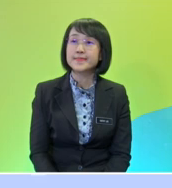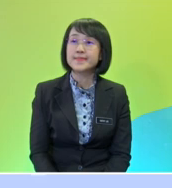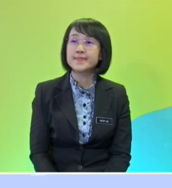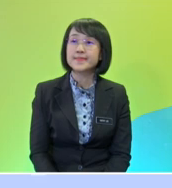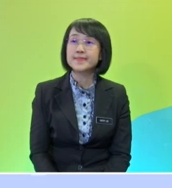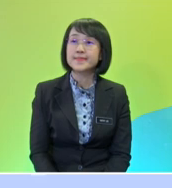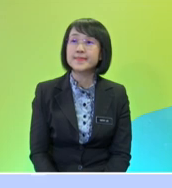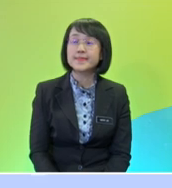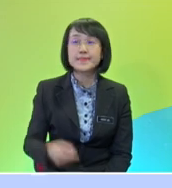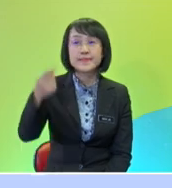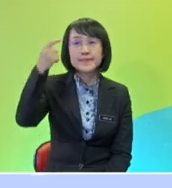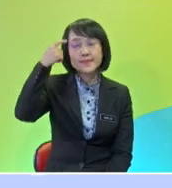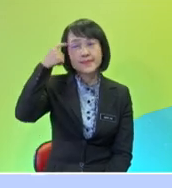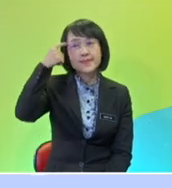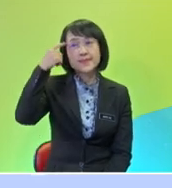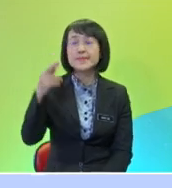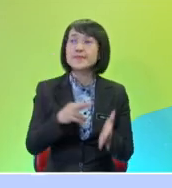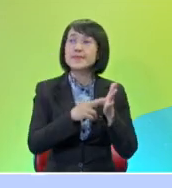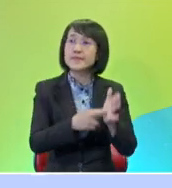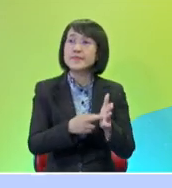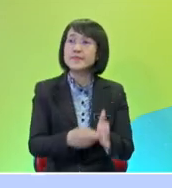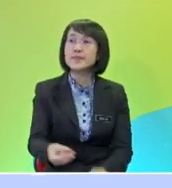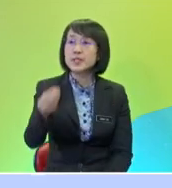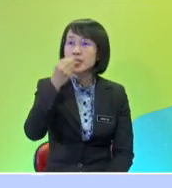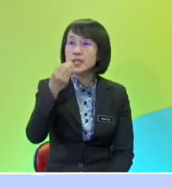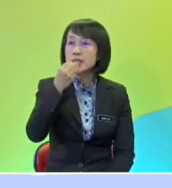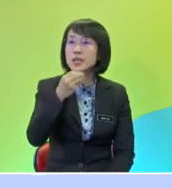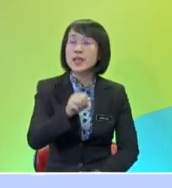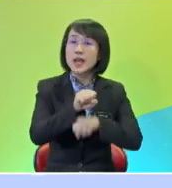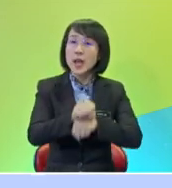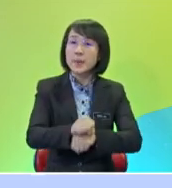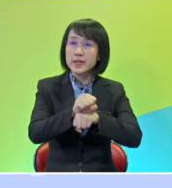I think it can be referred as the eating habit of a person.